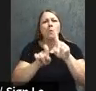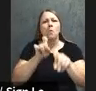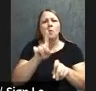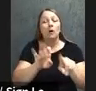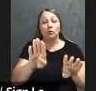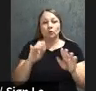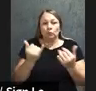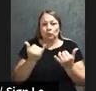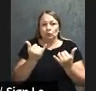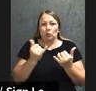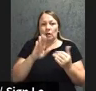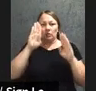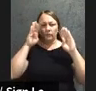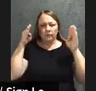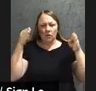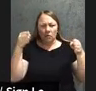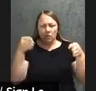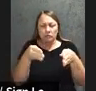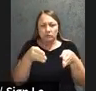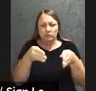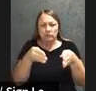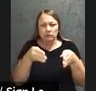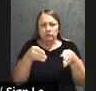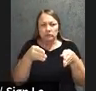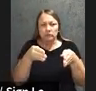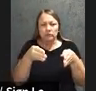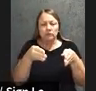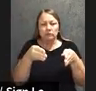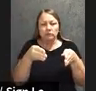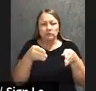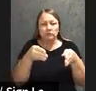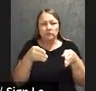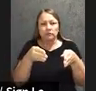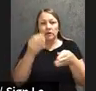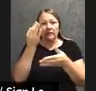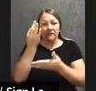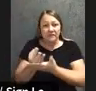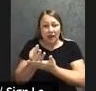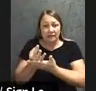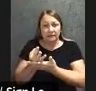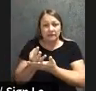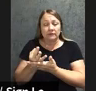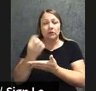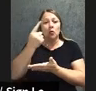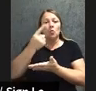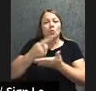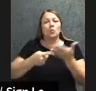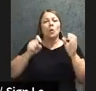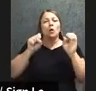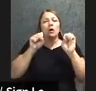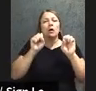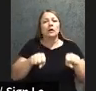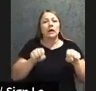today, what we're really focusing on are the facts and what you can do about